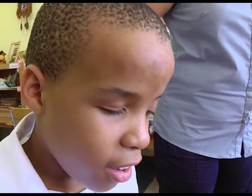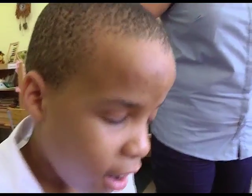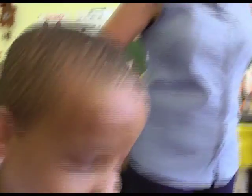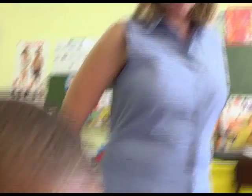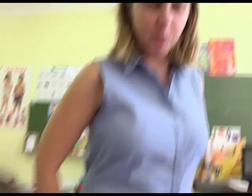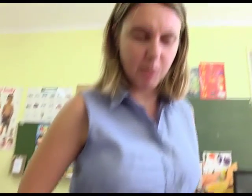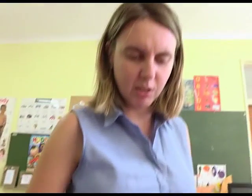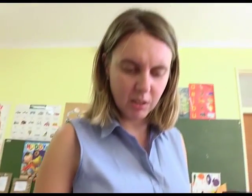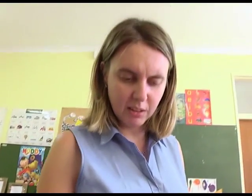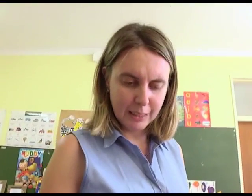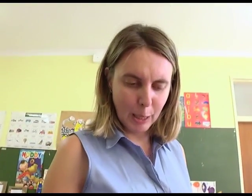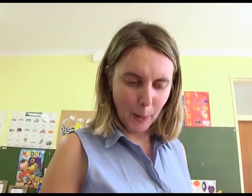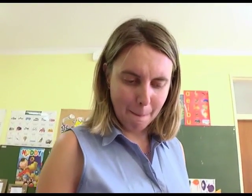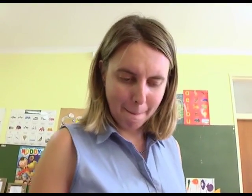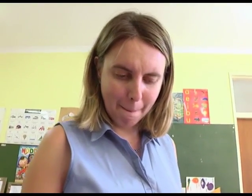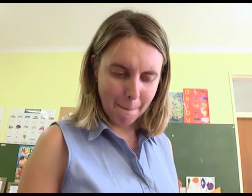Make a space with your thumbs, Viral.